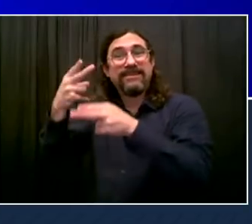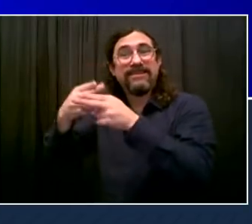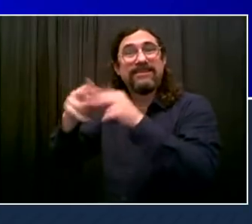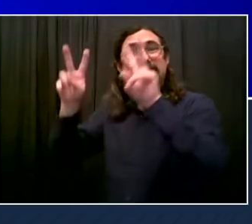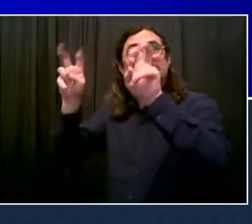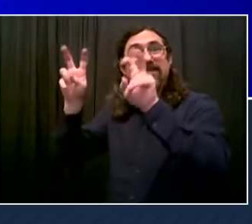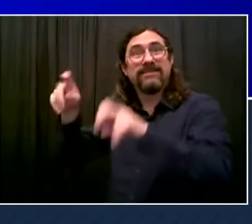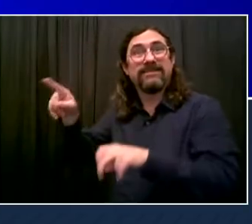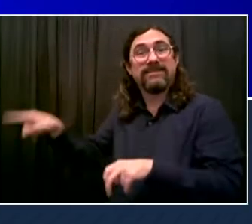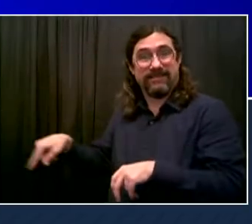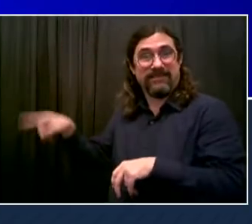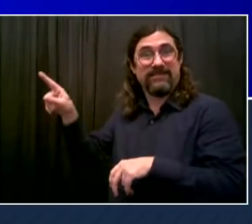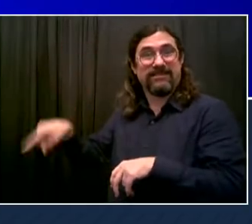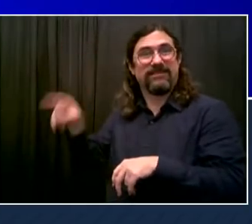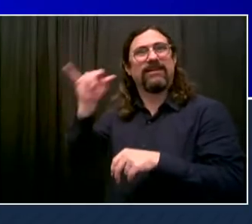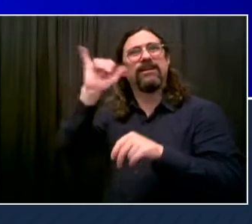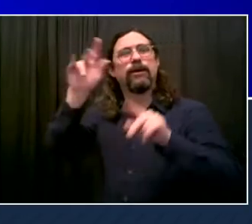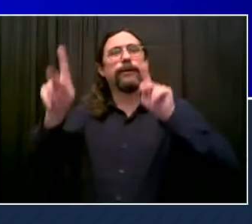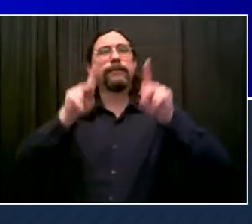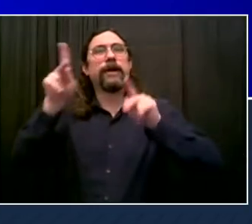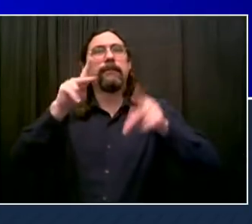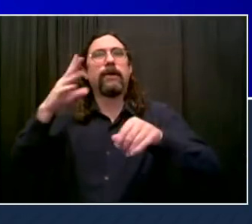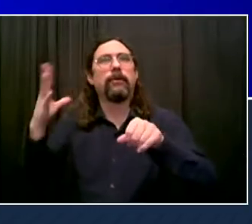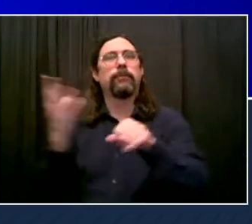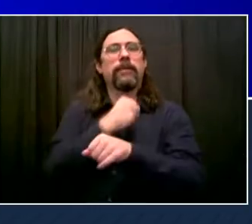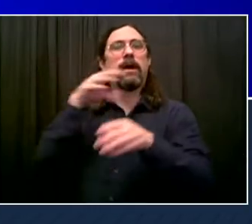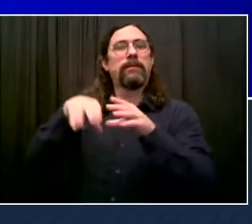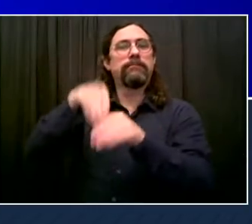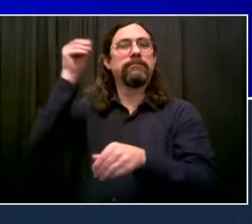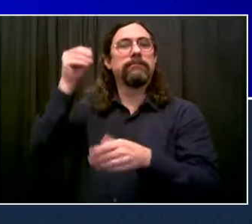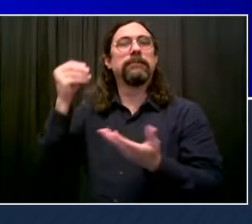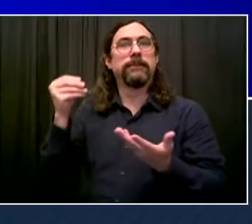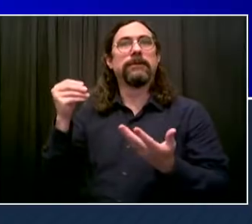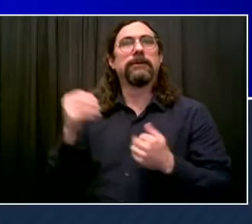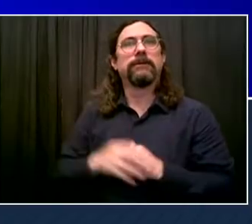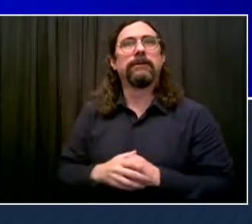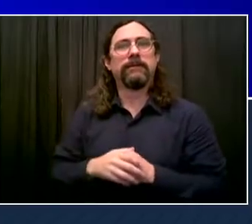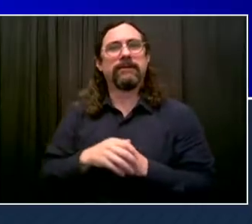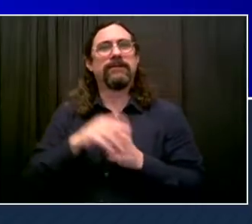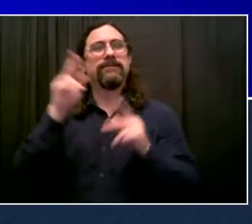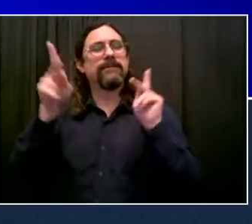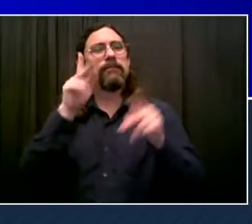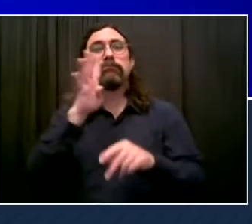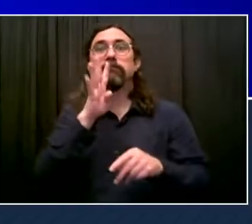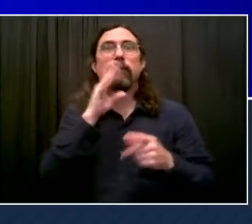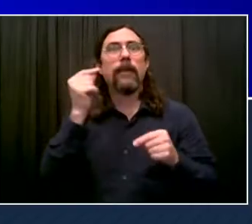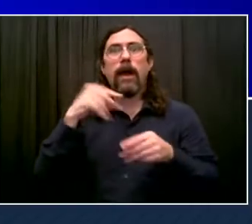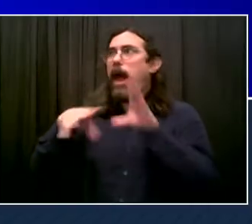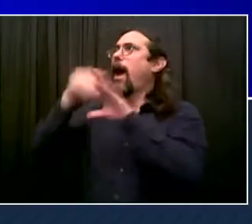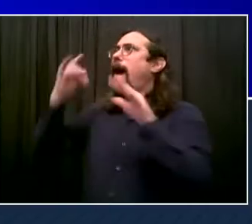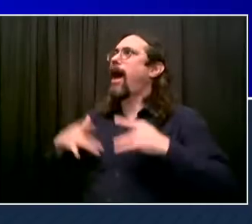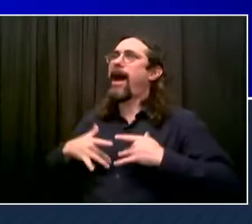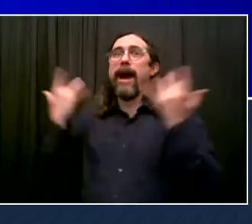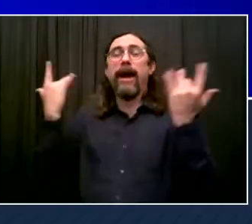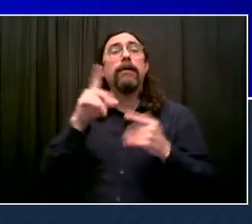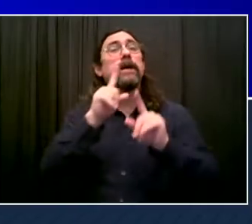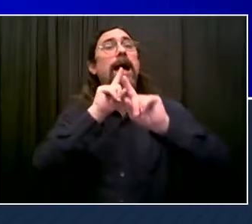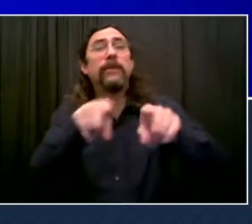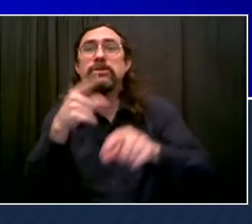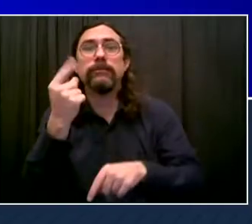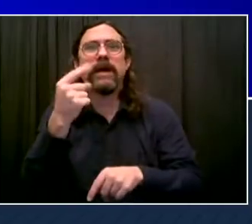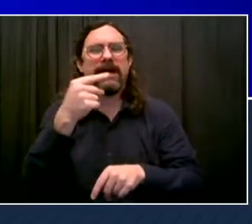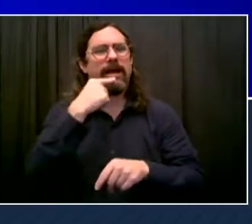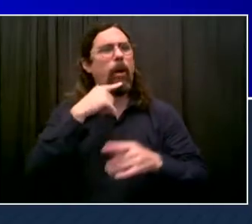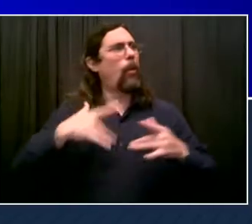City and my community get back to normal. Couldn't be a clearer, more powerful statement about how each person